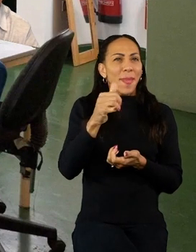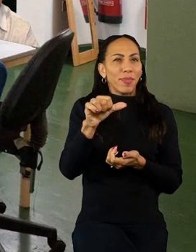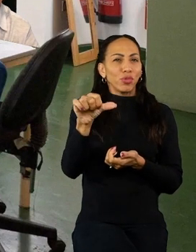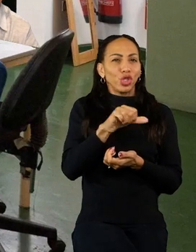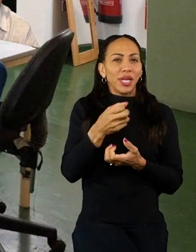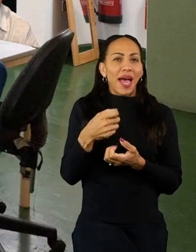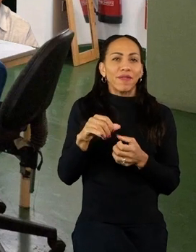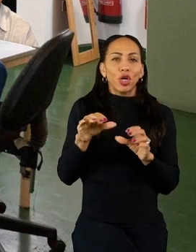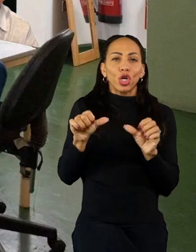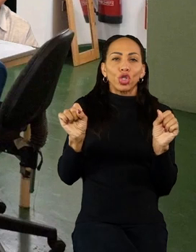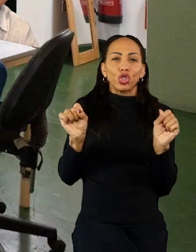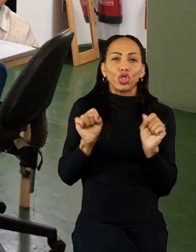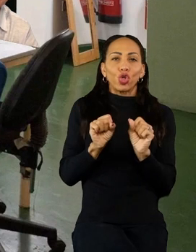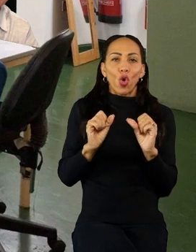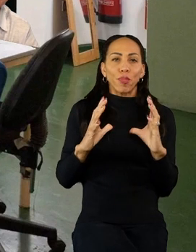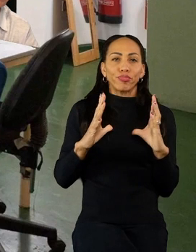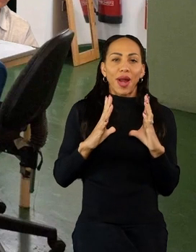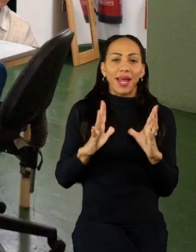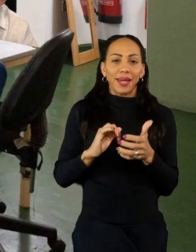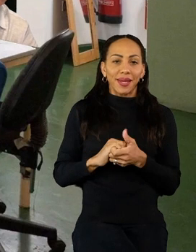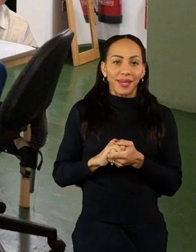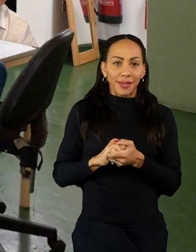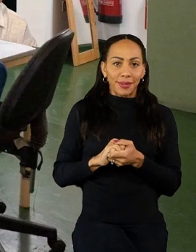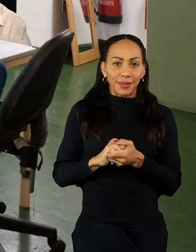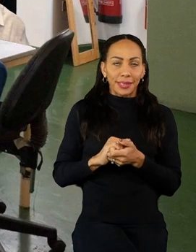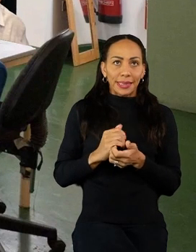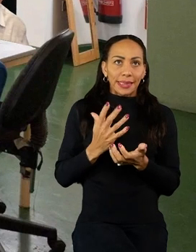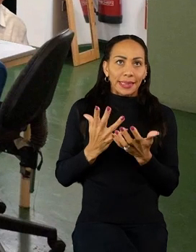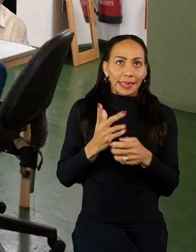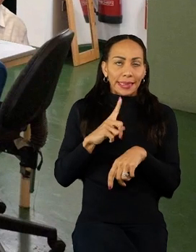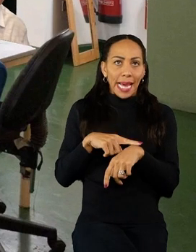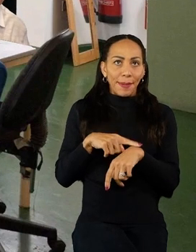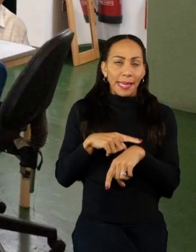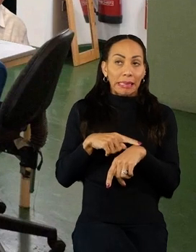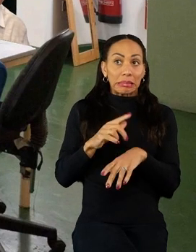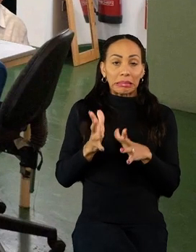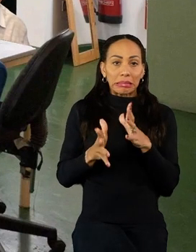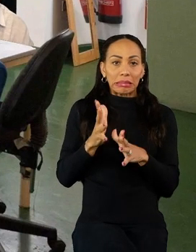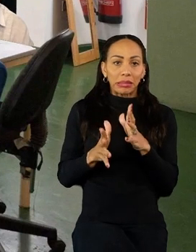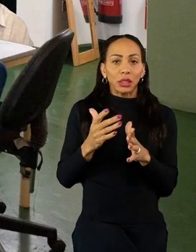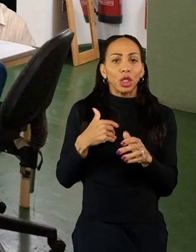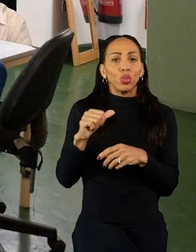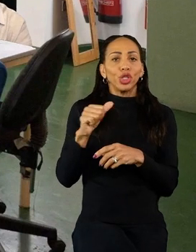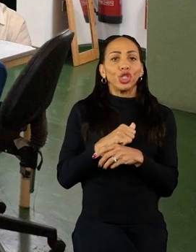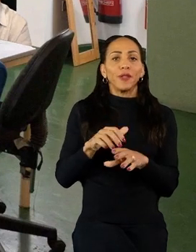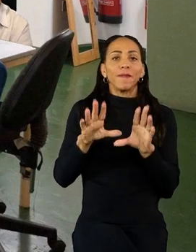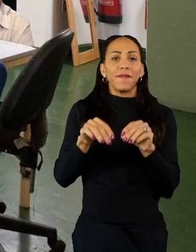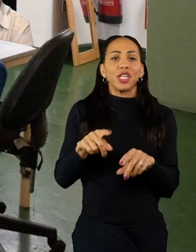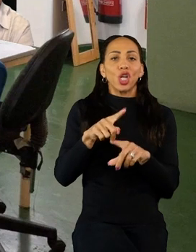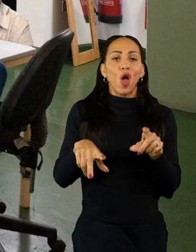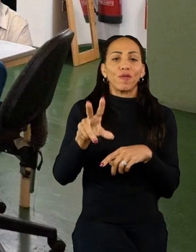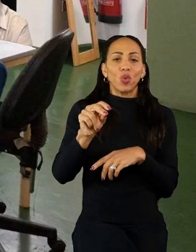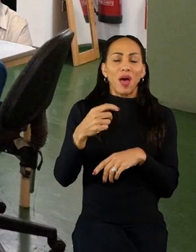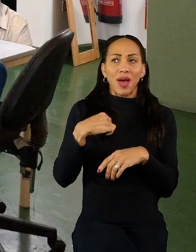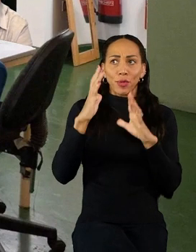timing here. What do you think? We were going to finish at 12:30, and I'm concerned we're not going to have enough time for conversation. Perhaps